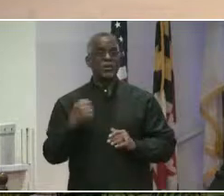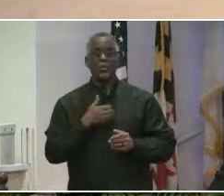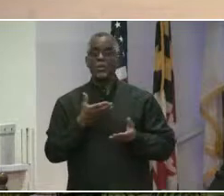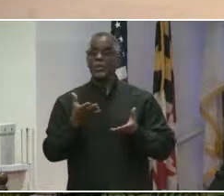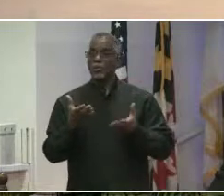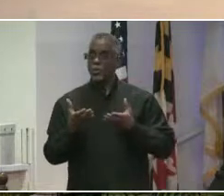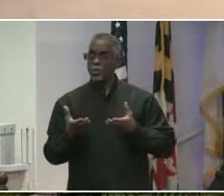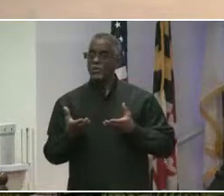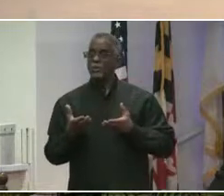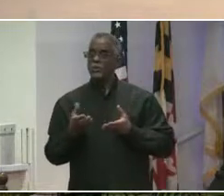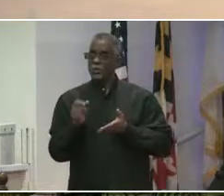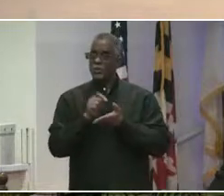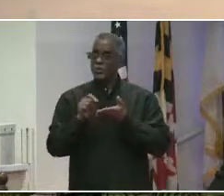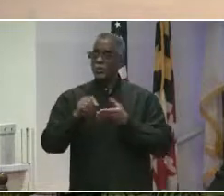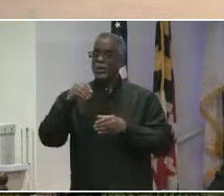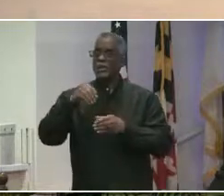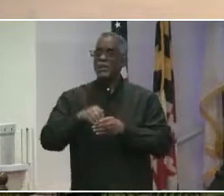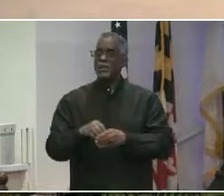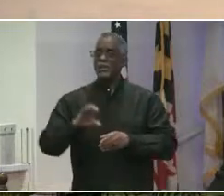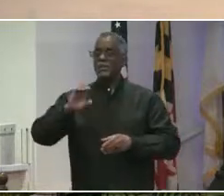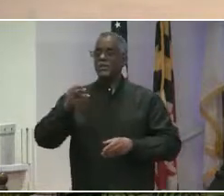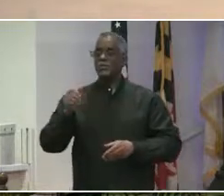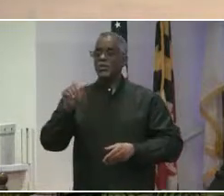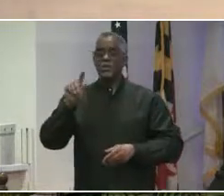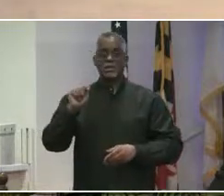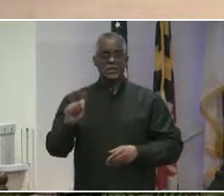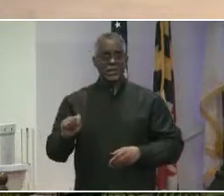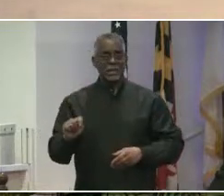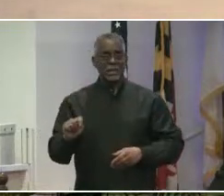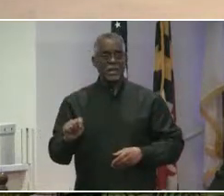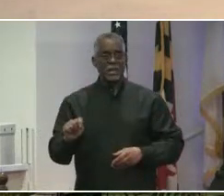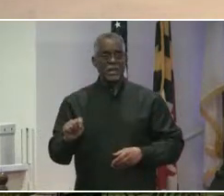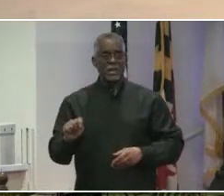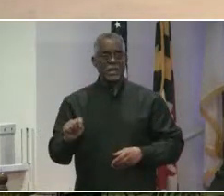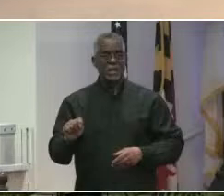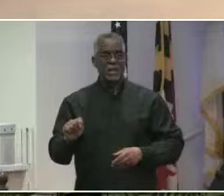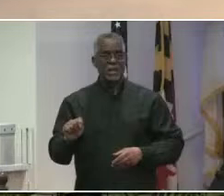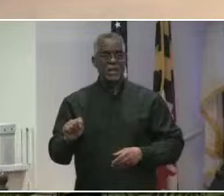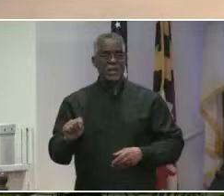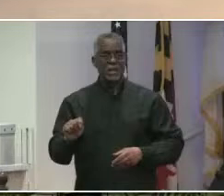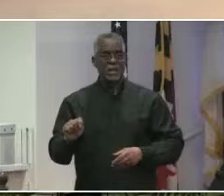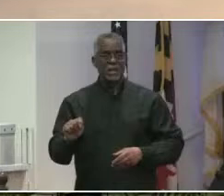the chat to say hello, and our worship team, virtual worship team,